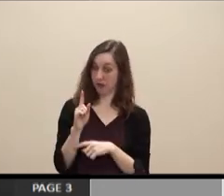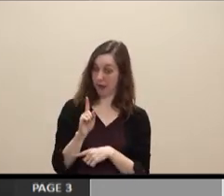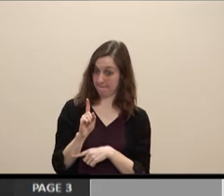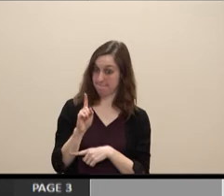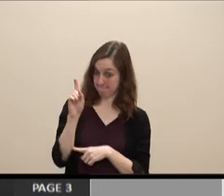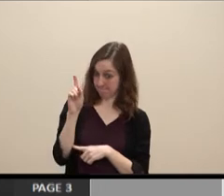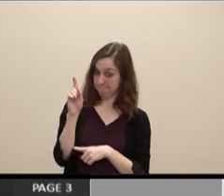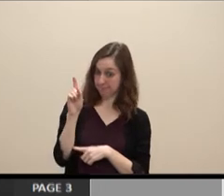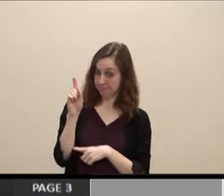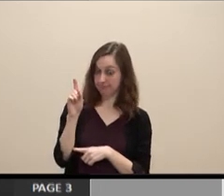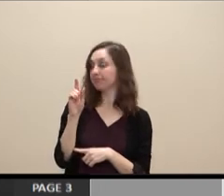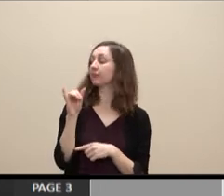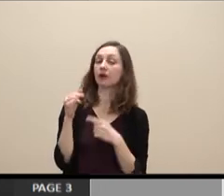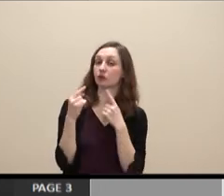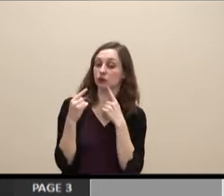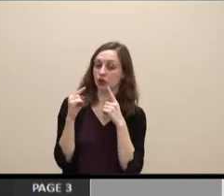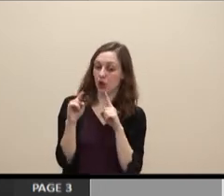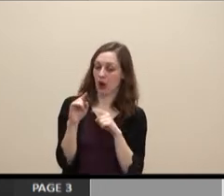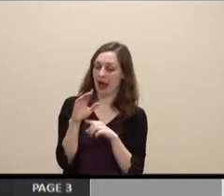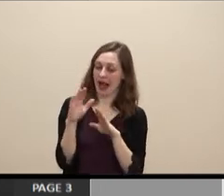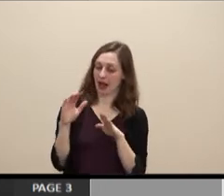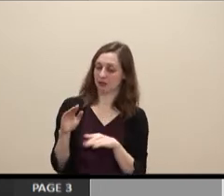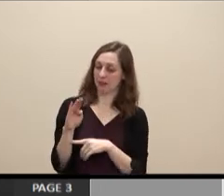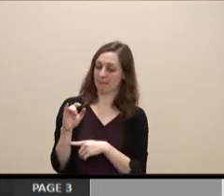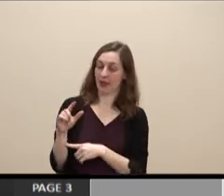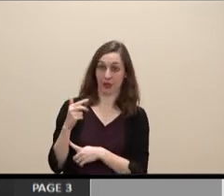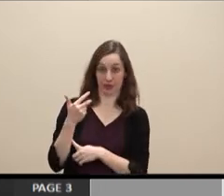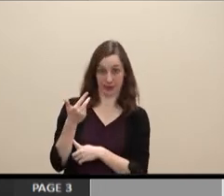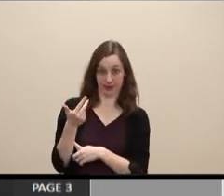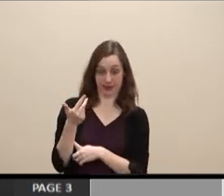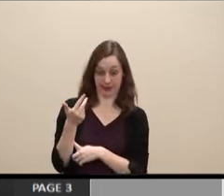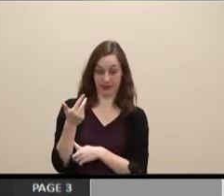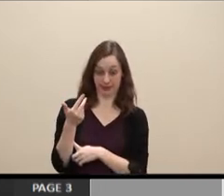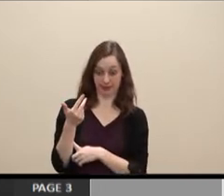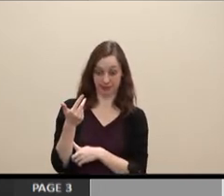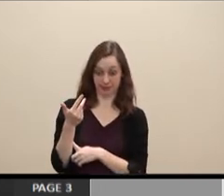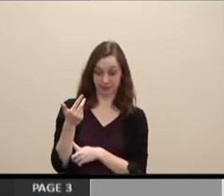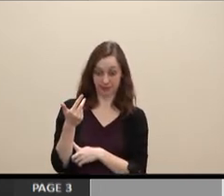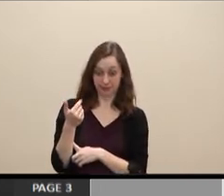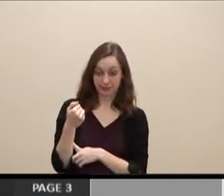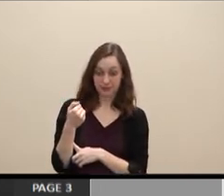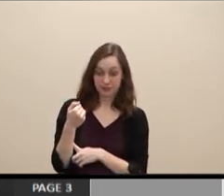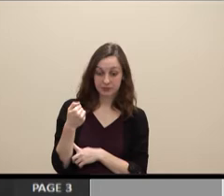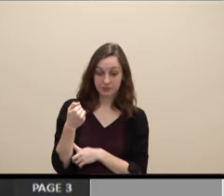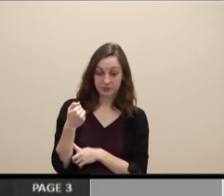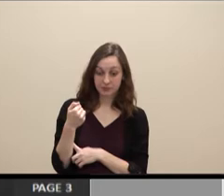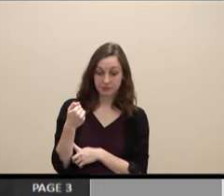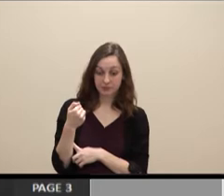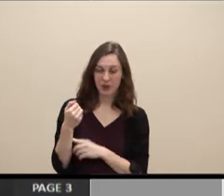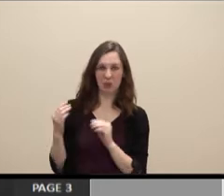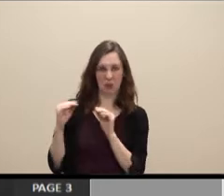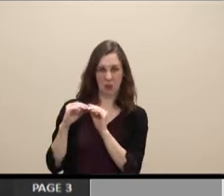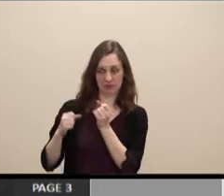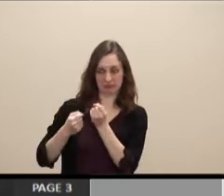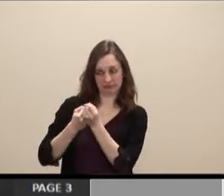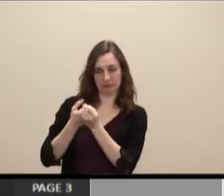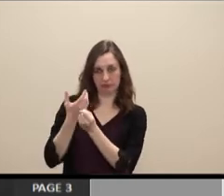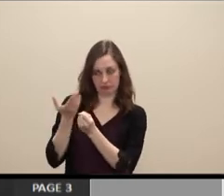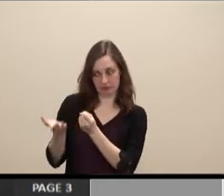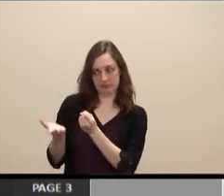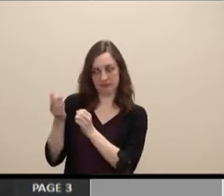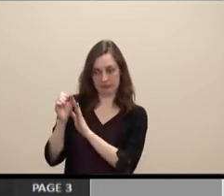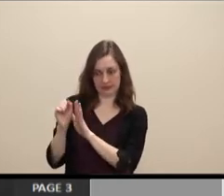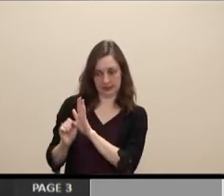up. That's a result of House Bill 3 and getting all that additional revenue from the state. We did